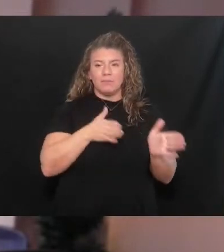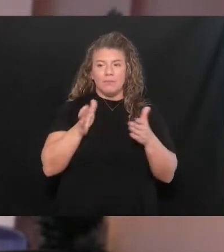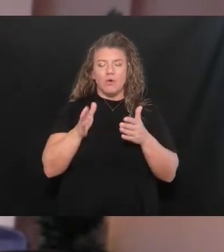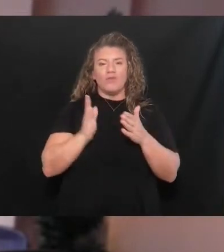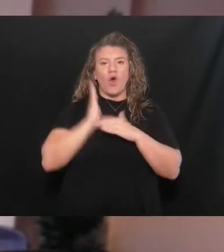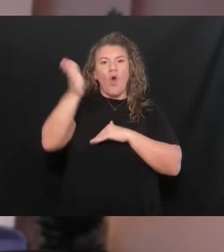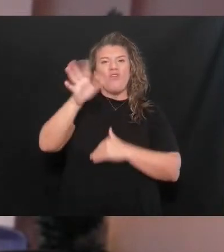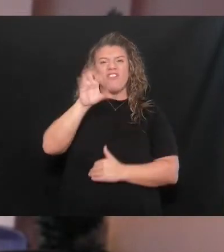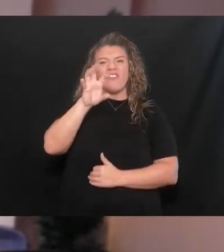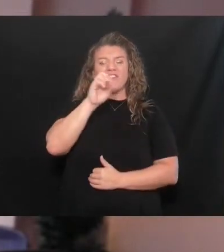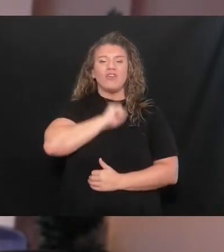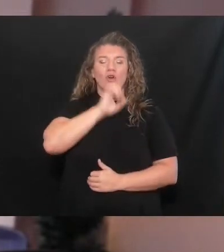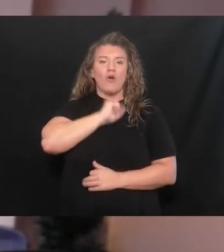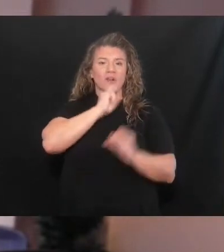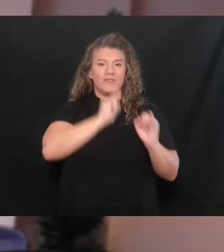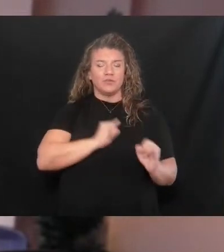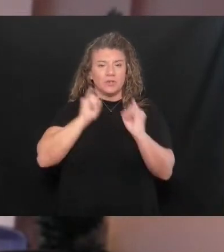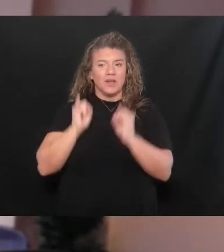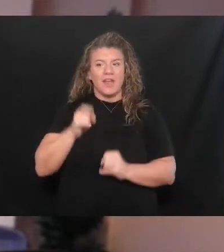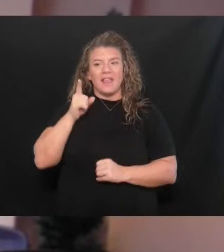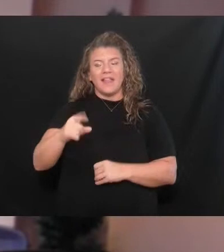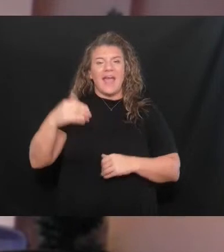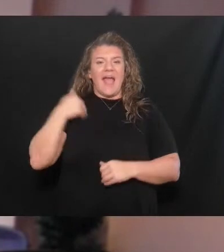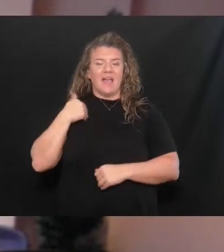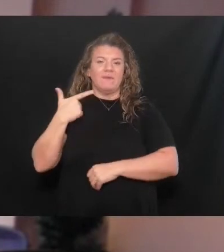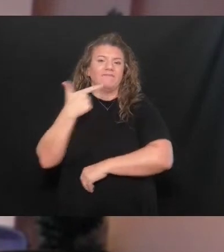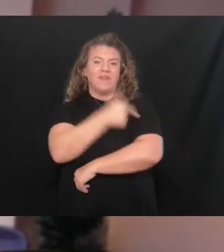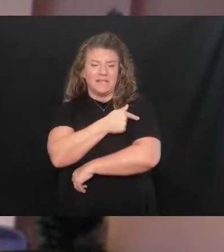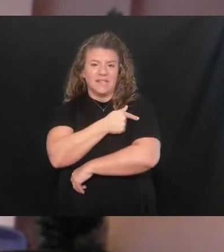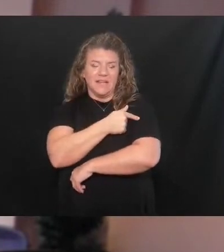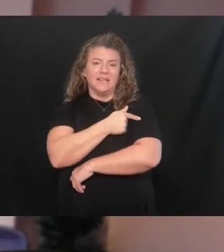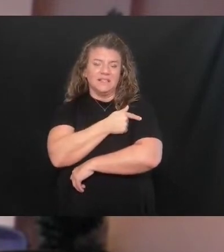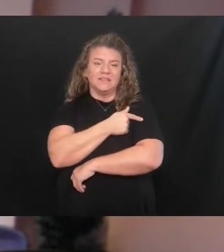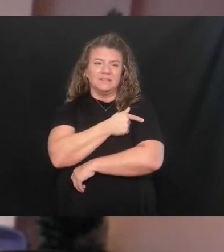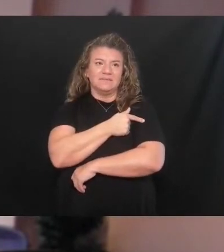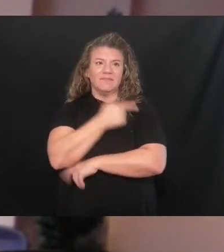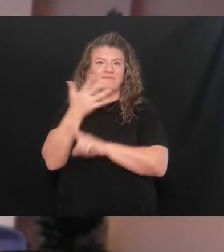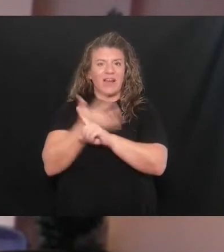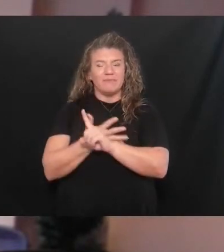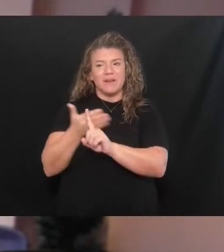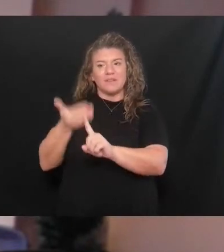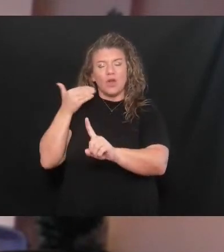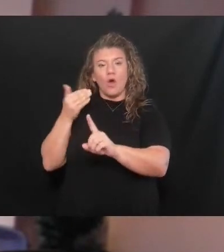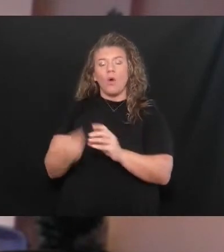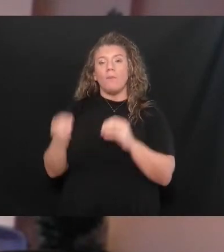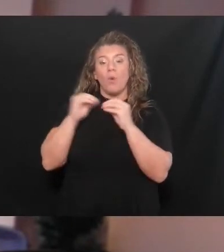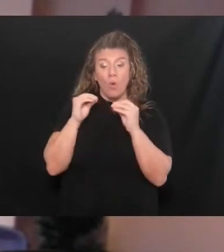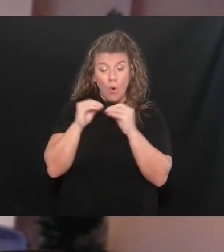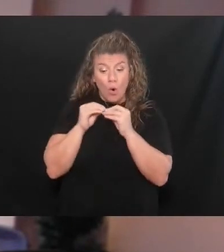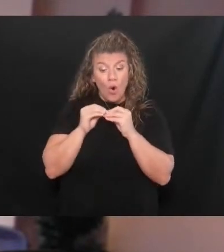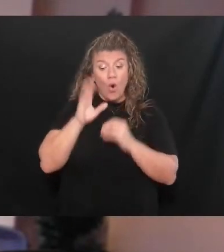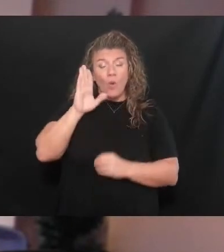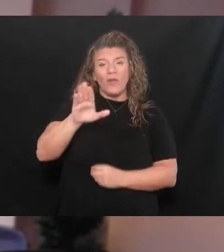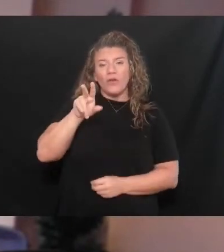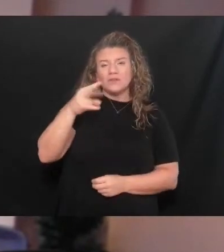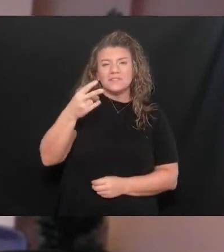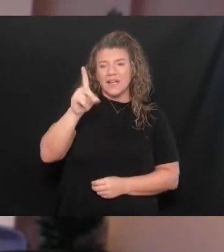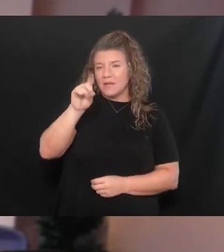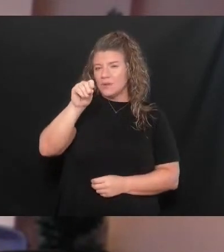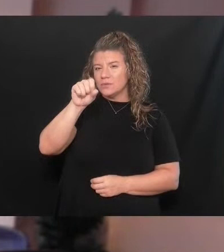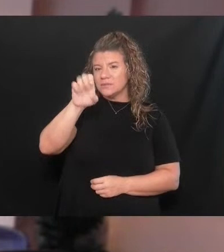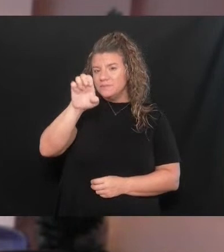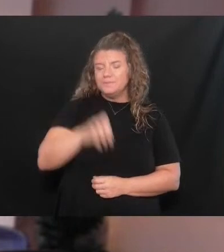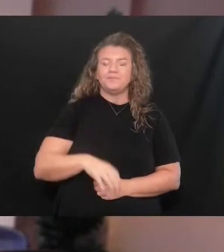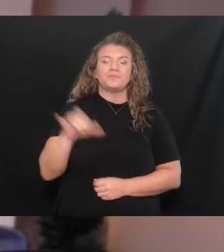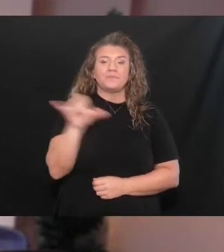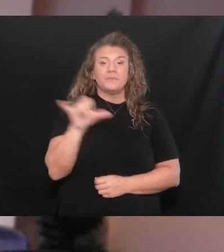50-year-old individuals who have been vaccinated 5 months ago or longer with their second dose. And also